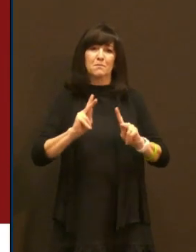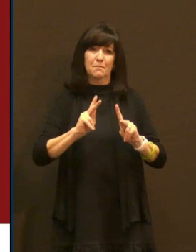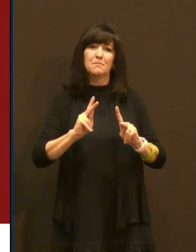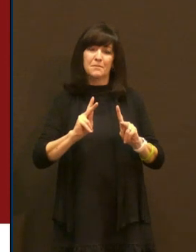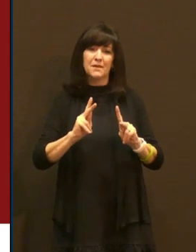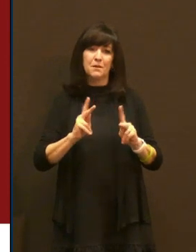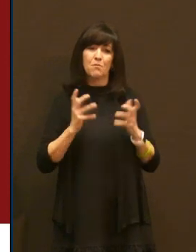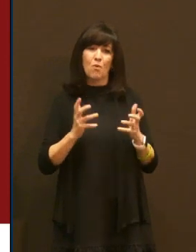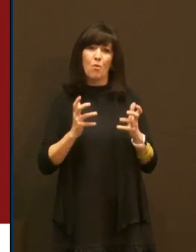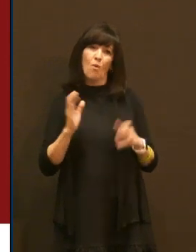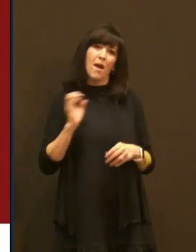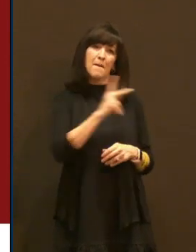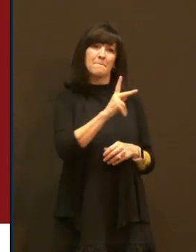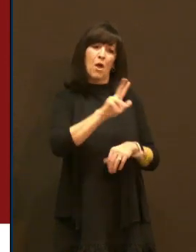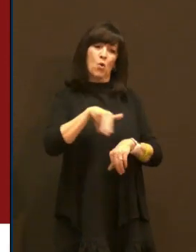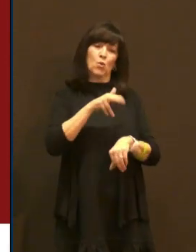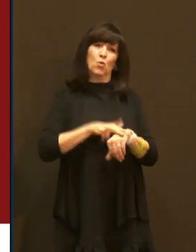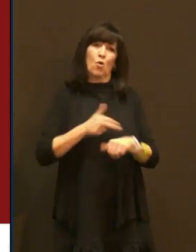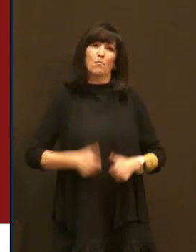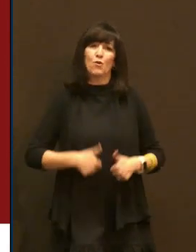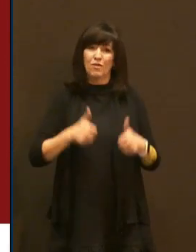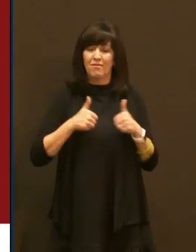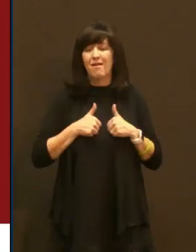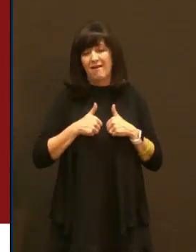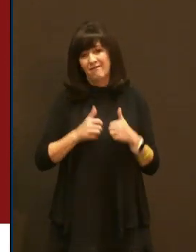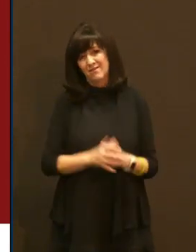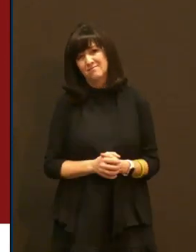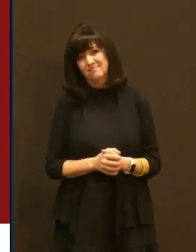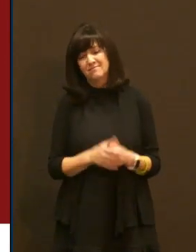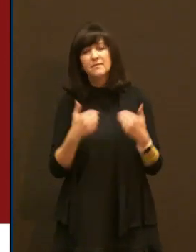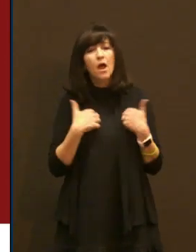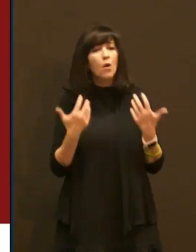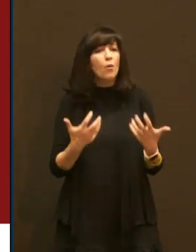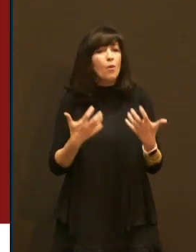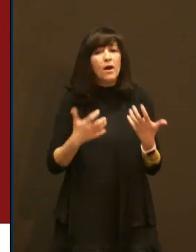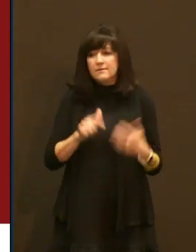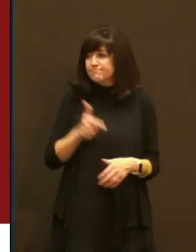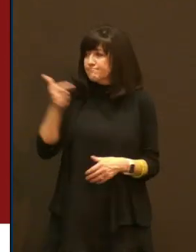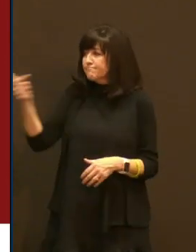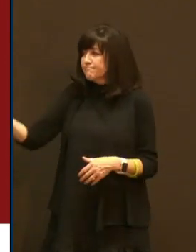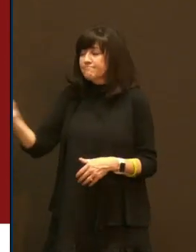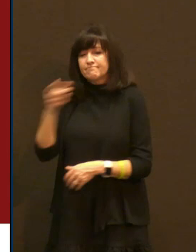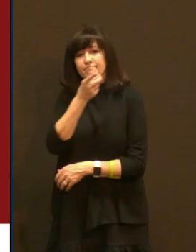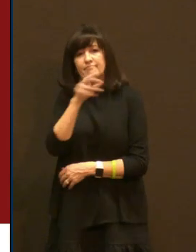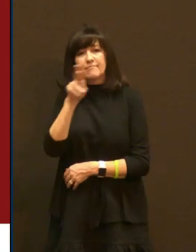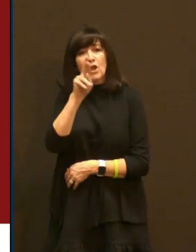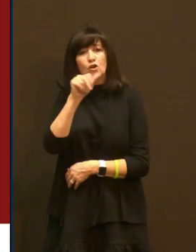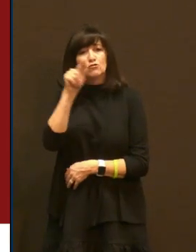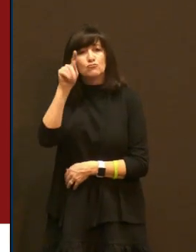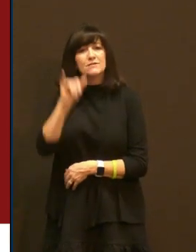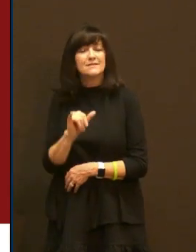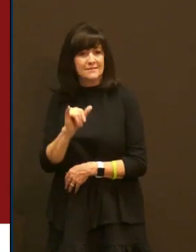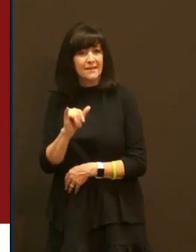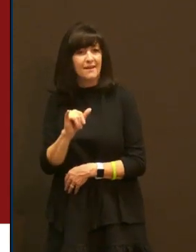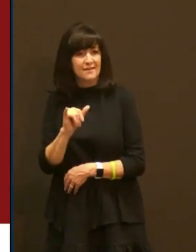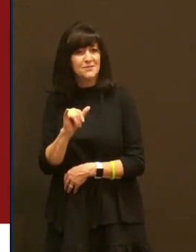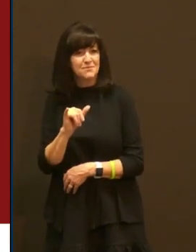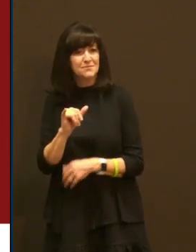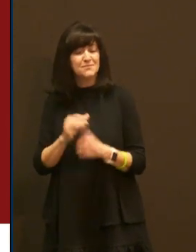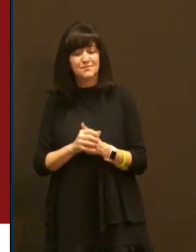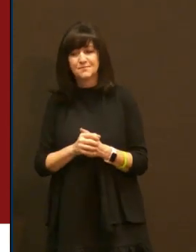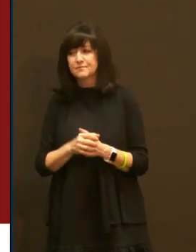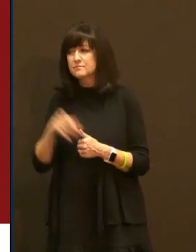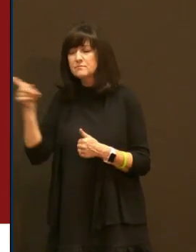turn it over to Dr. Rattay, and she's going to move into and talk some more about some